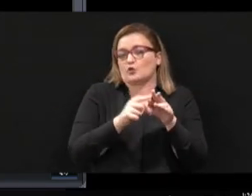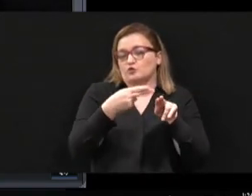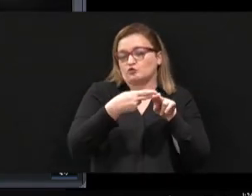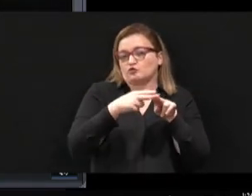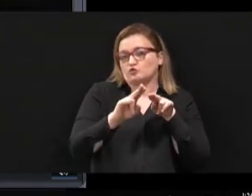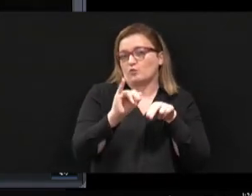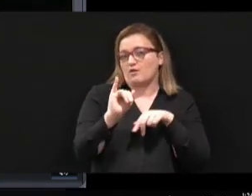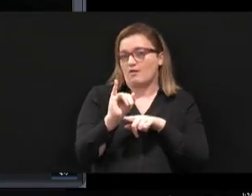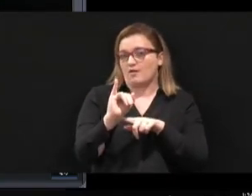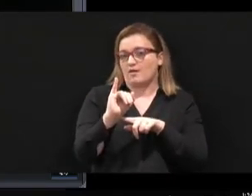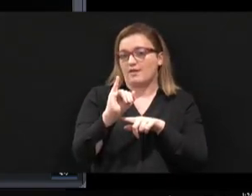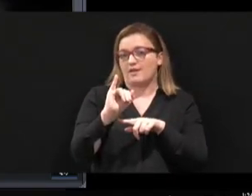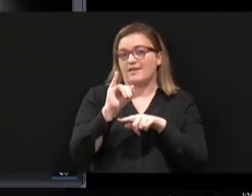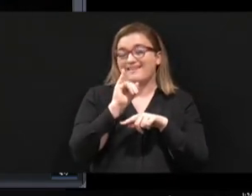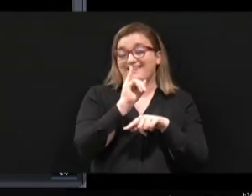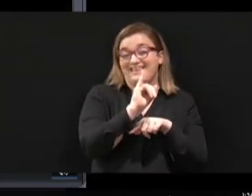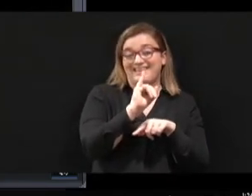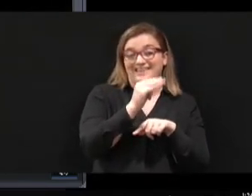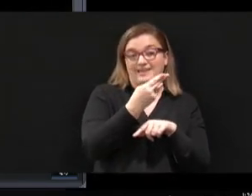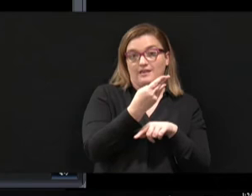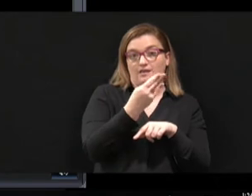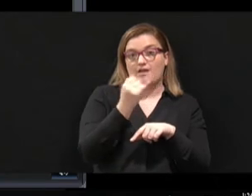I.